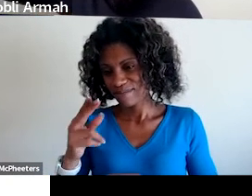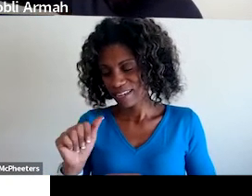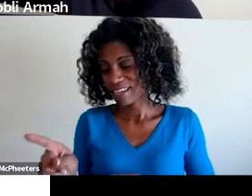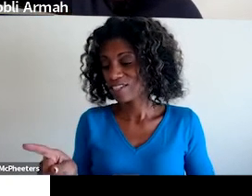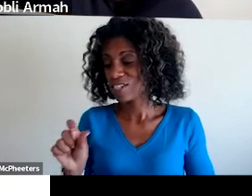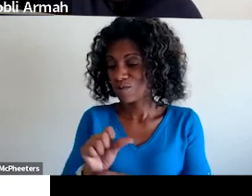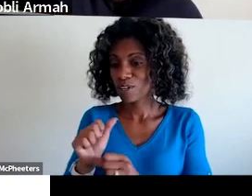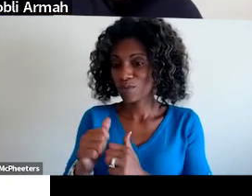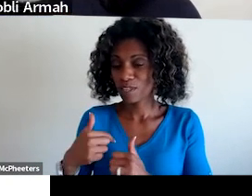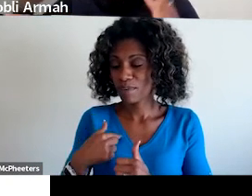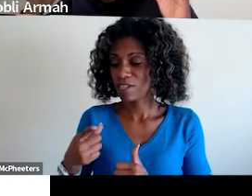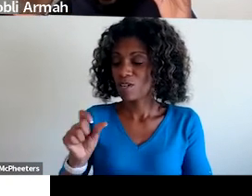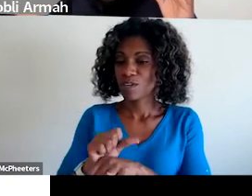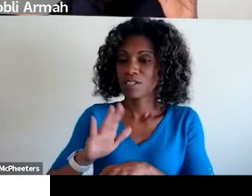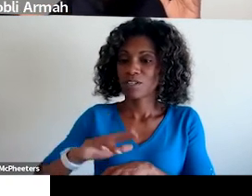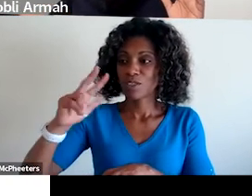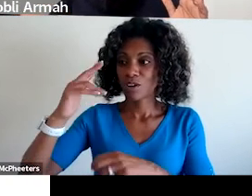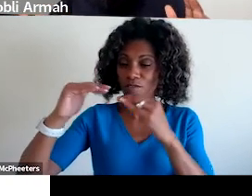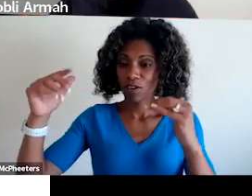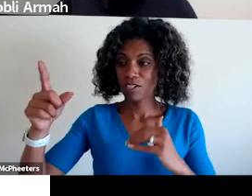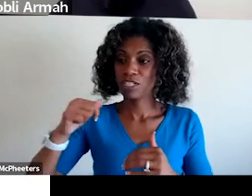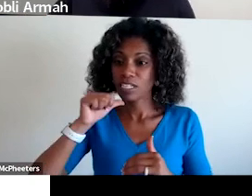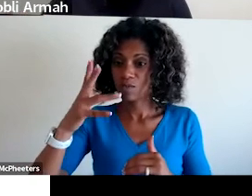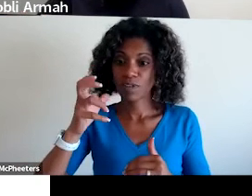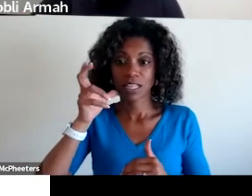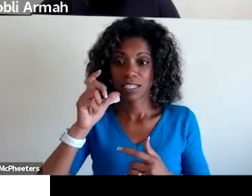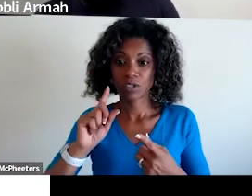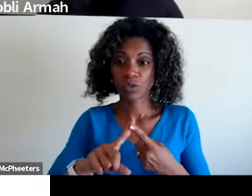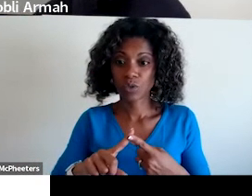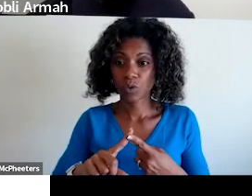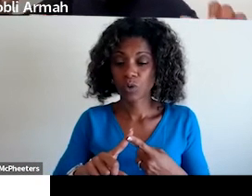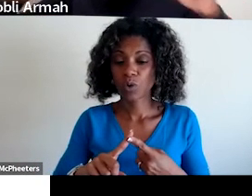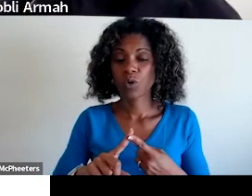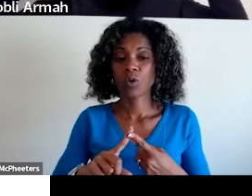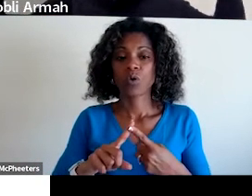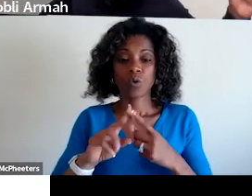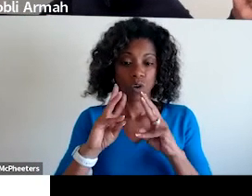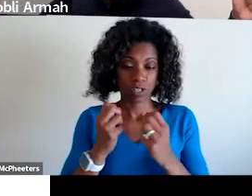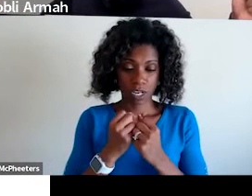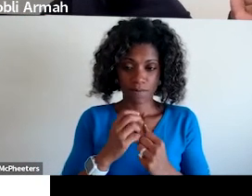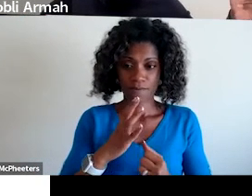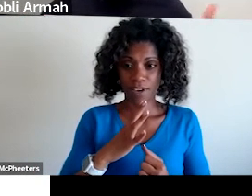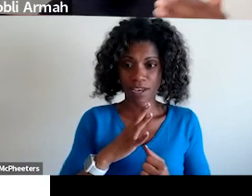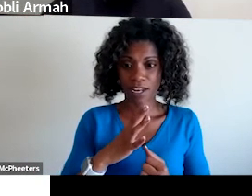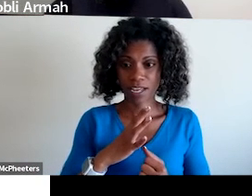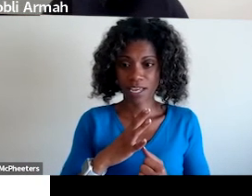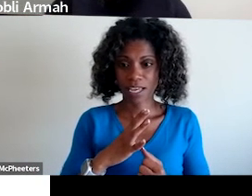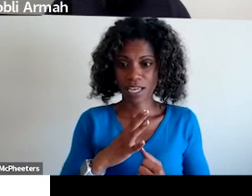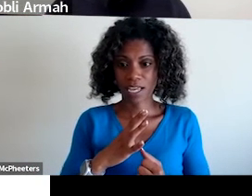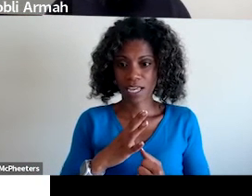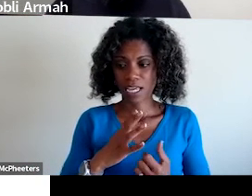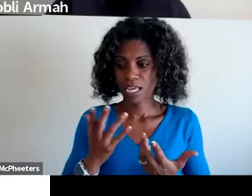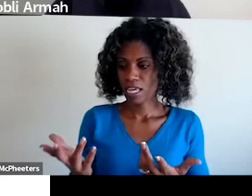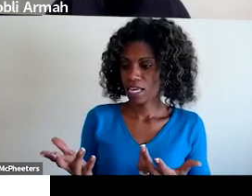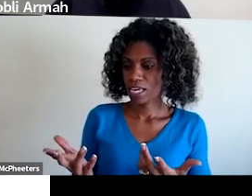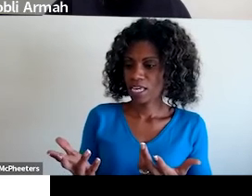she's on the third floor and doesn't want to hear this webinar, how proximate are you getting to her, taking off your speakers and allowing her to